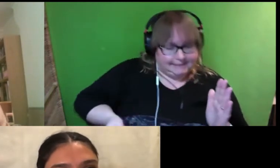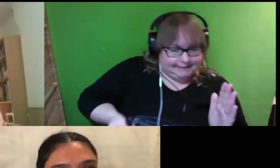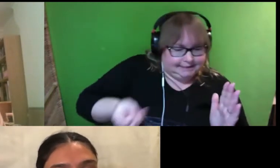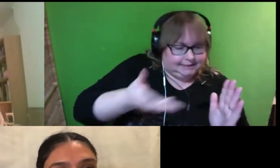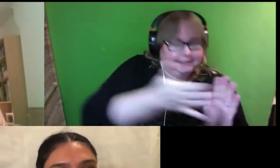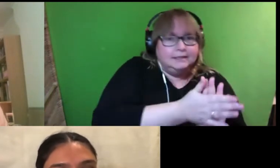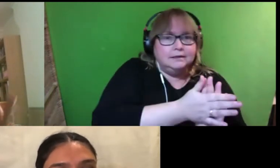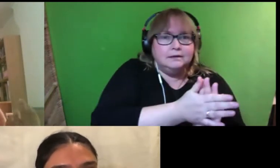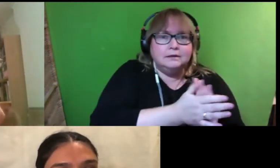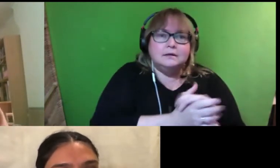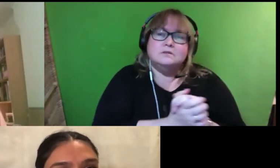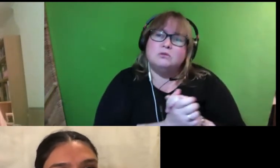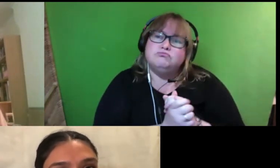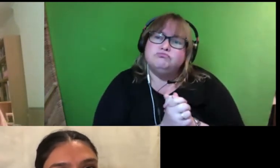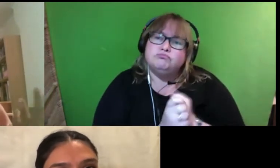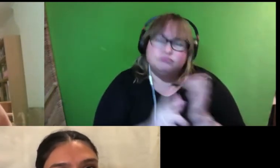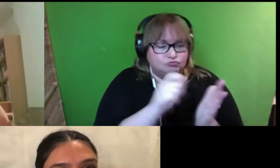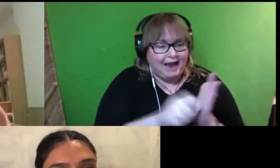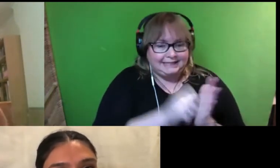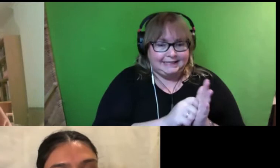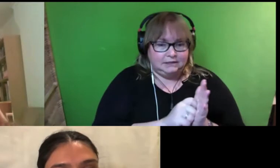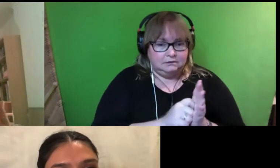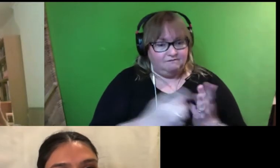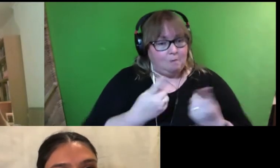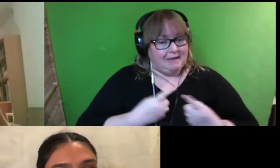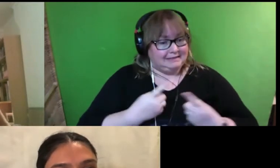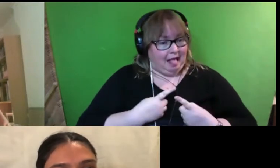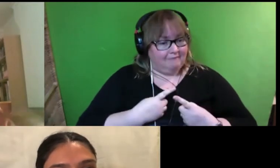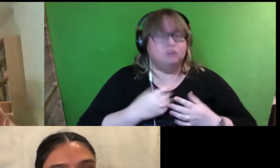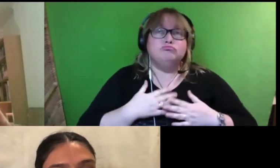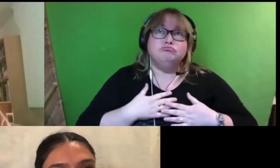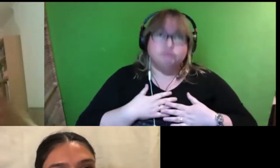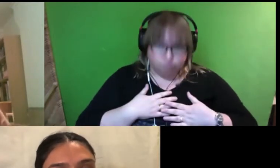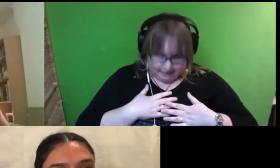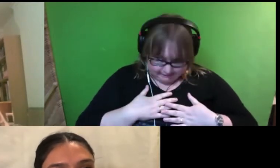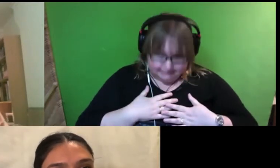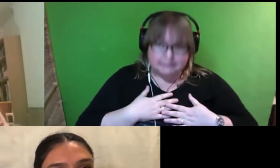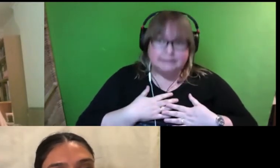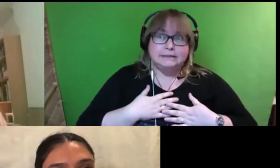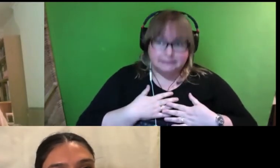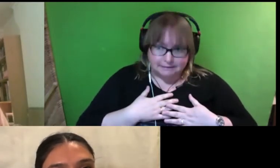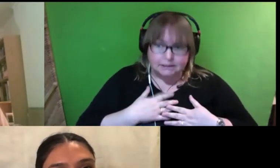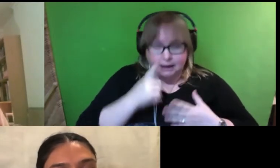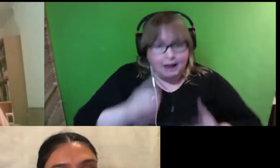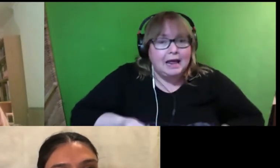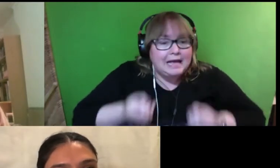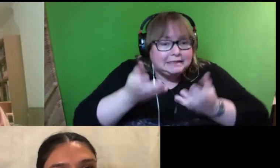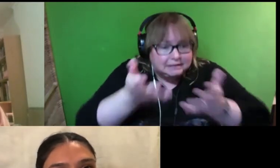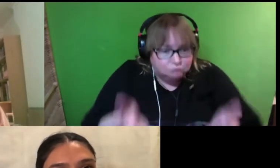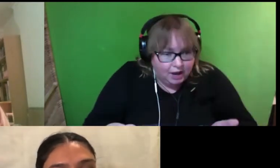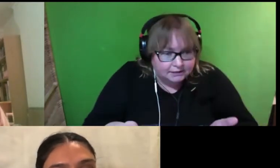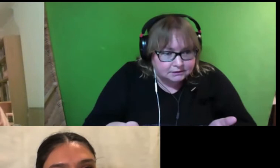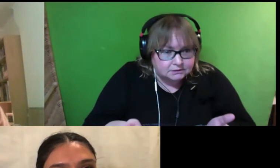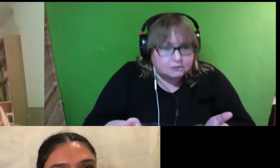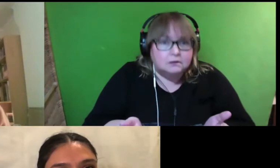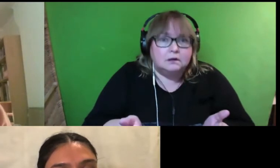that's still something I'm personally thinking about. Is that really the best way for me to express my ideas? But certainly with